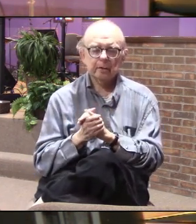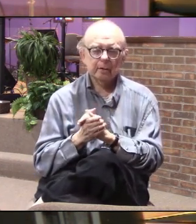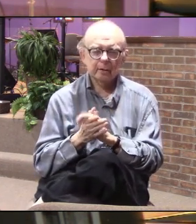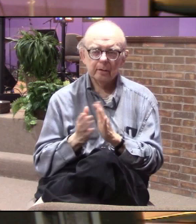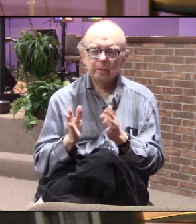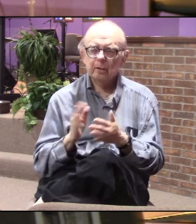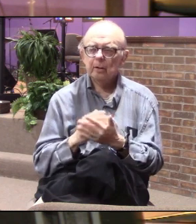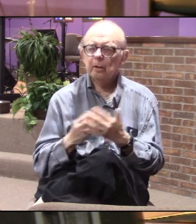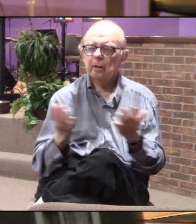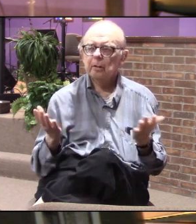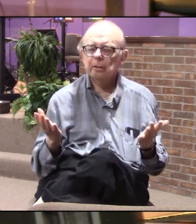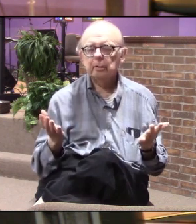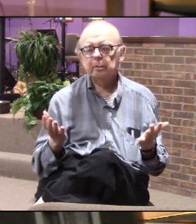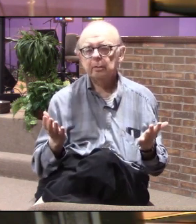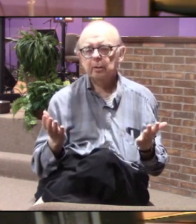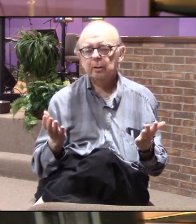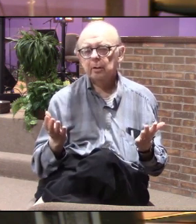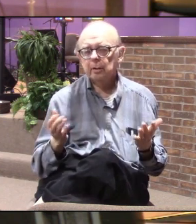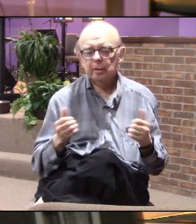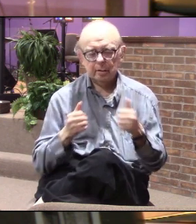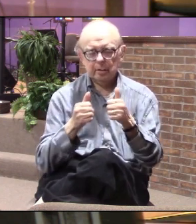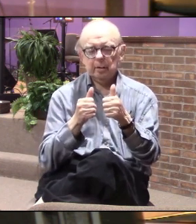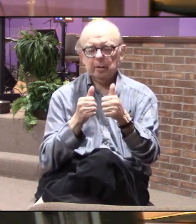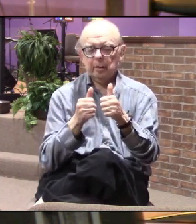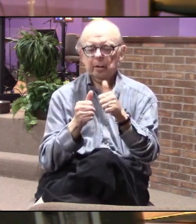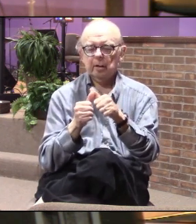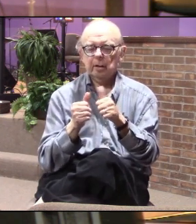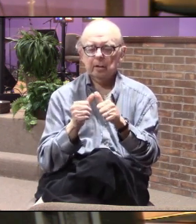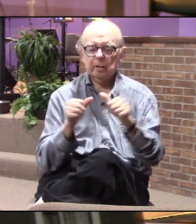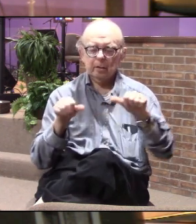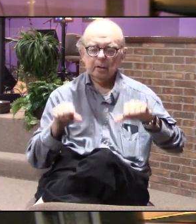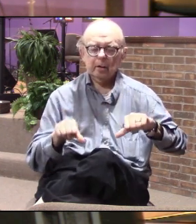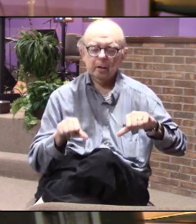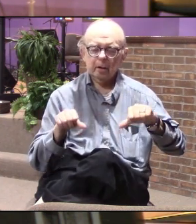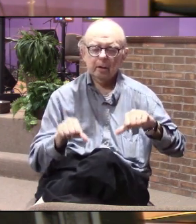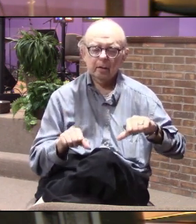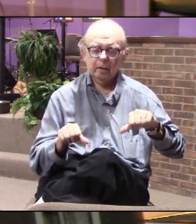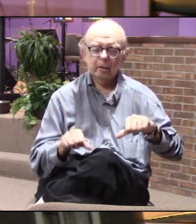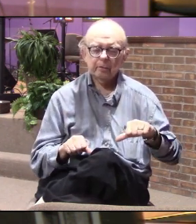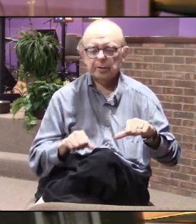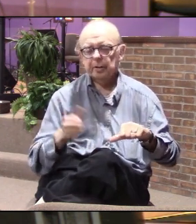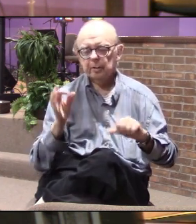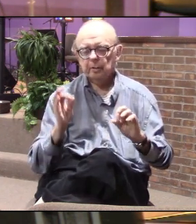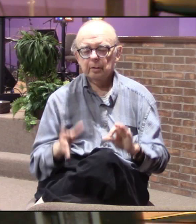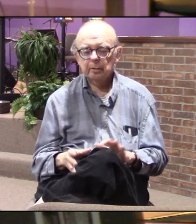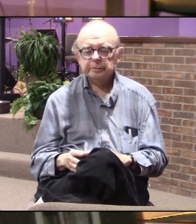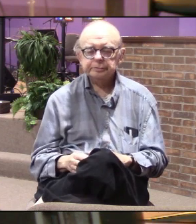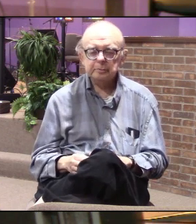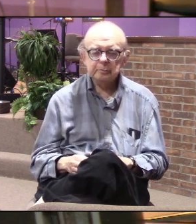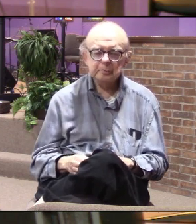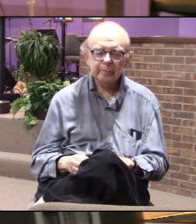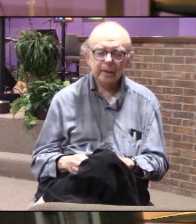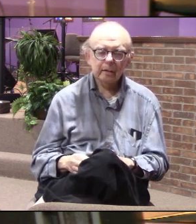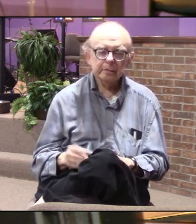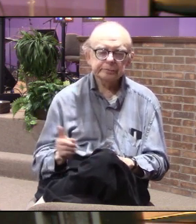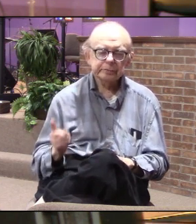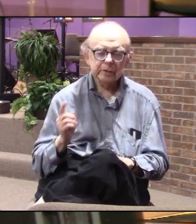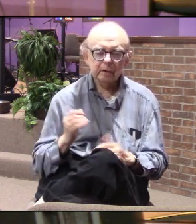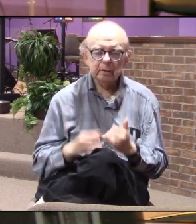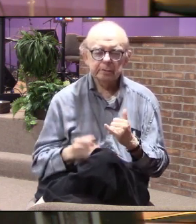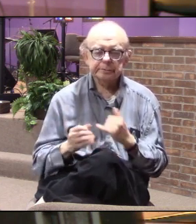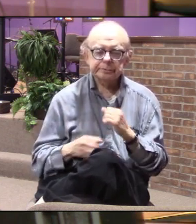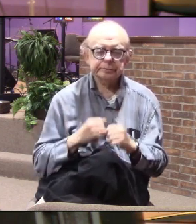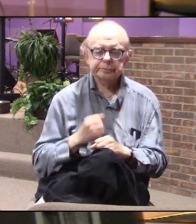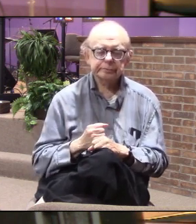with both thumbs pointing towards the ground, said Pastor Johnny Blunt. But last year I